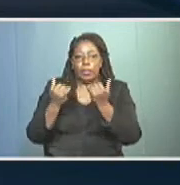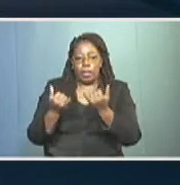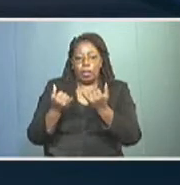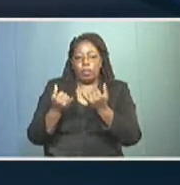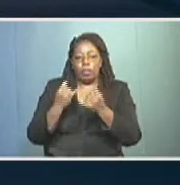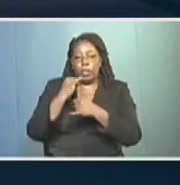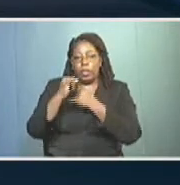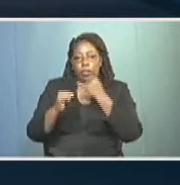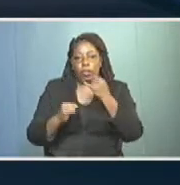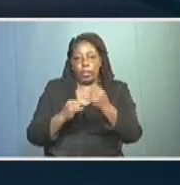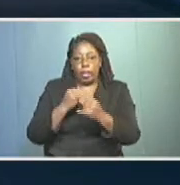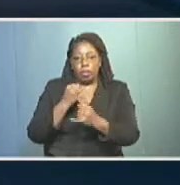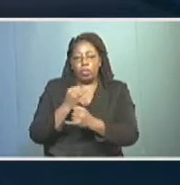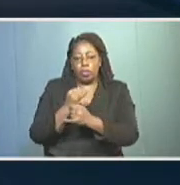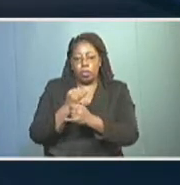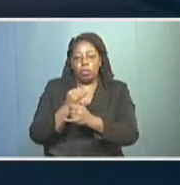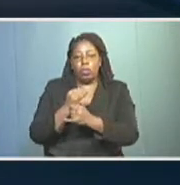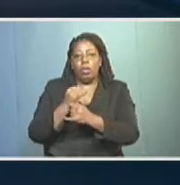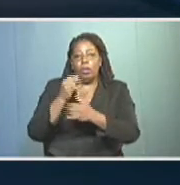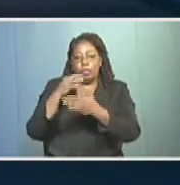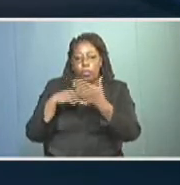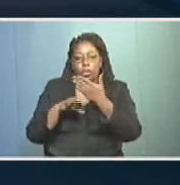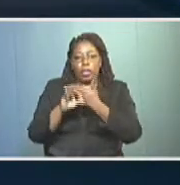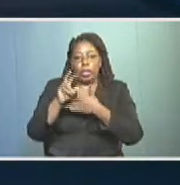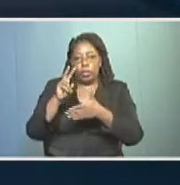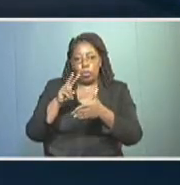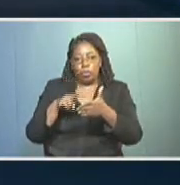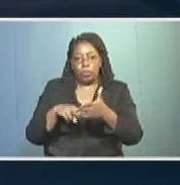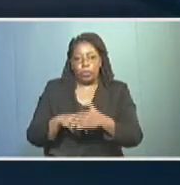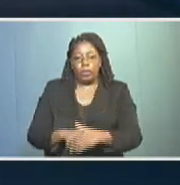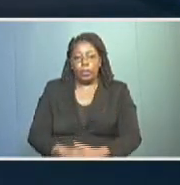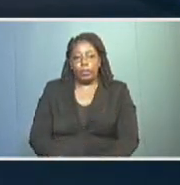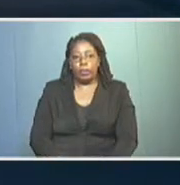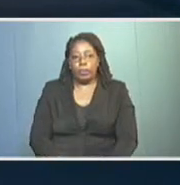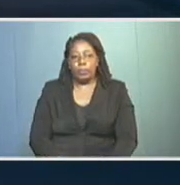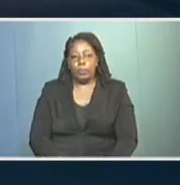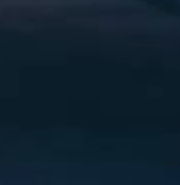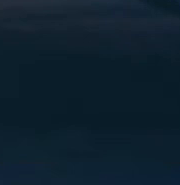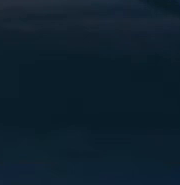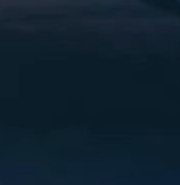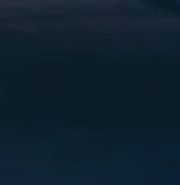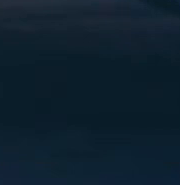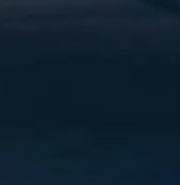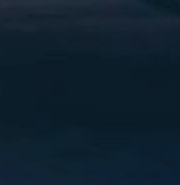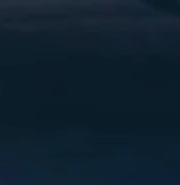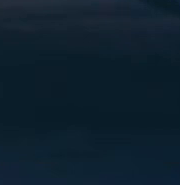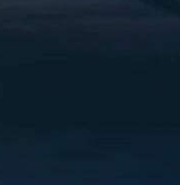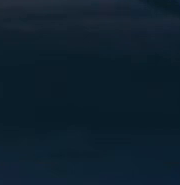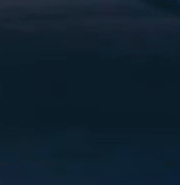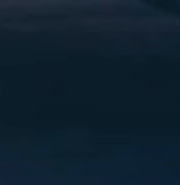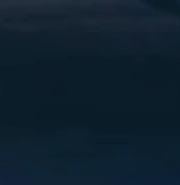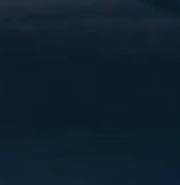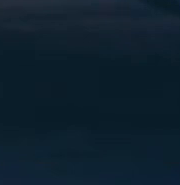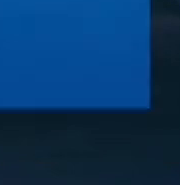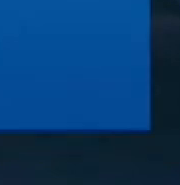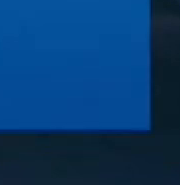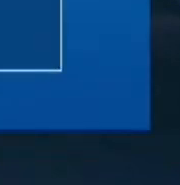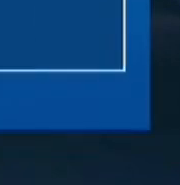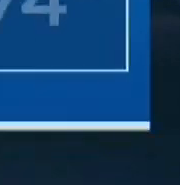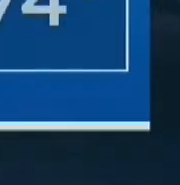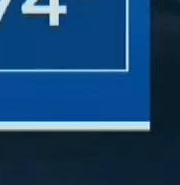for your boating forecast. It's time now for your international temperatures, and they are brought to you by Royal Star Assurance.